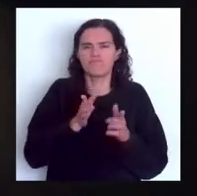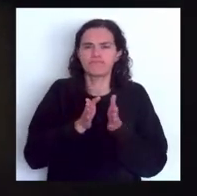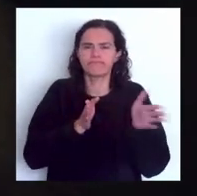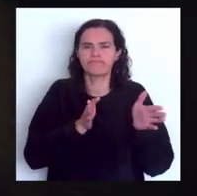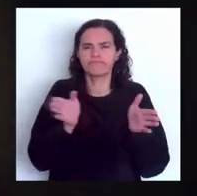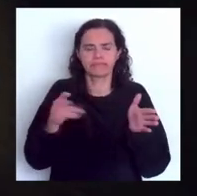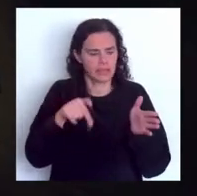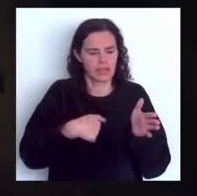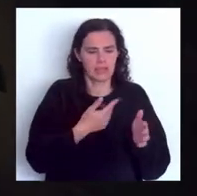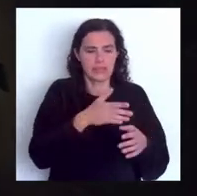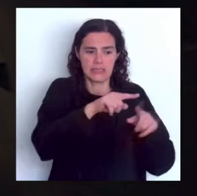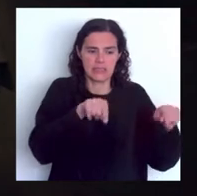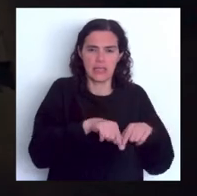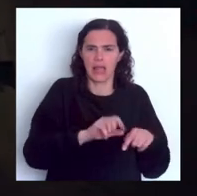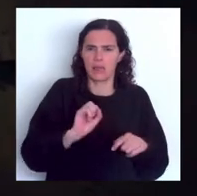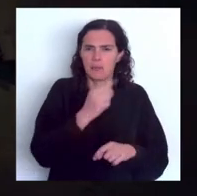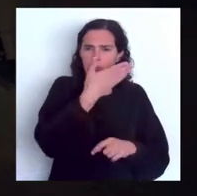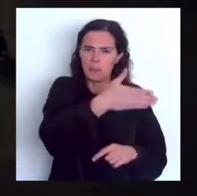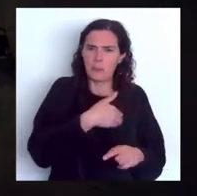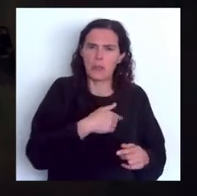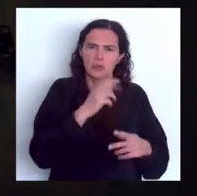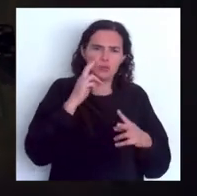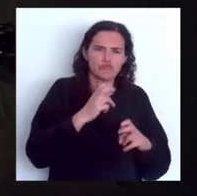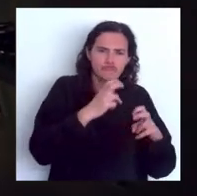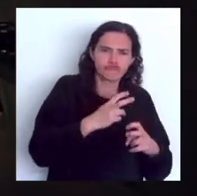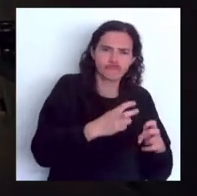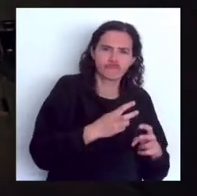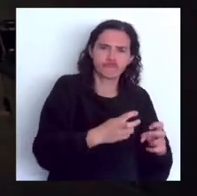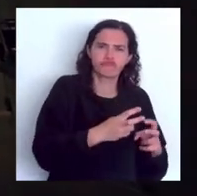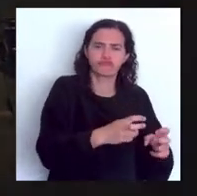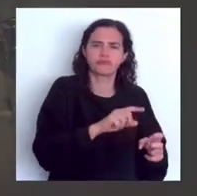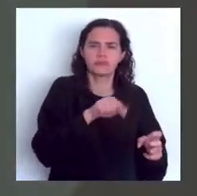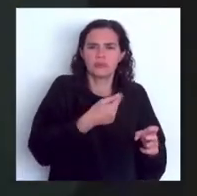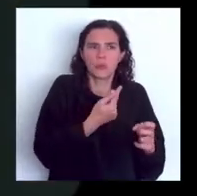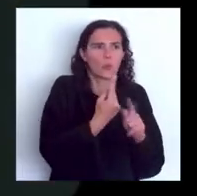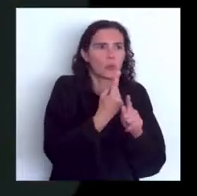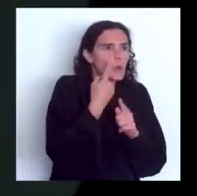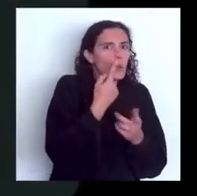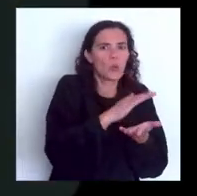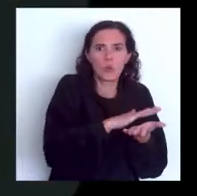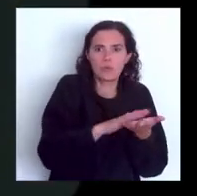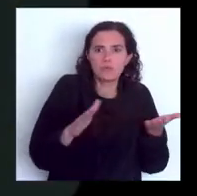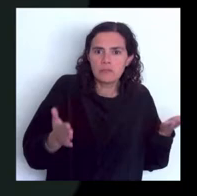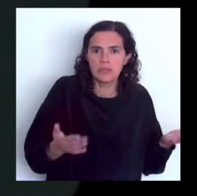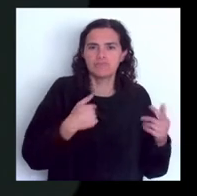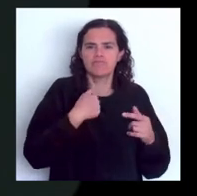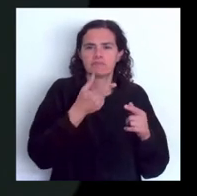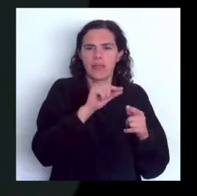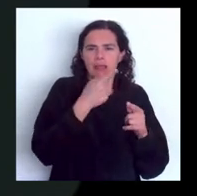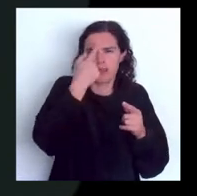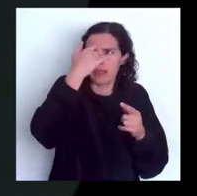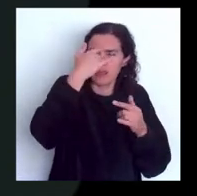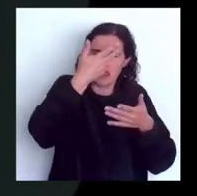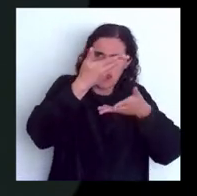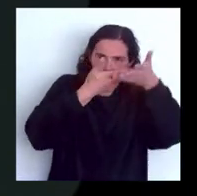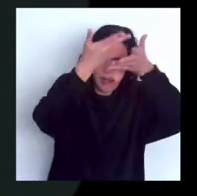major directions in this room. First, their exploration of the occult, of